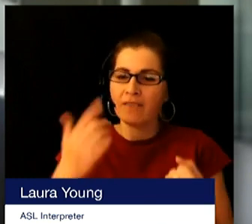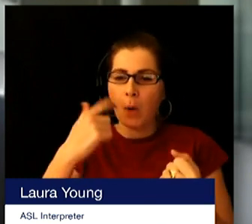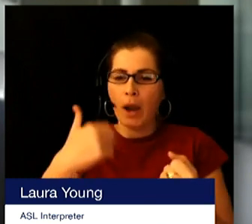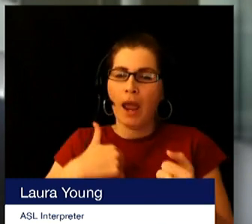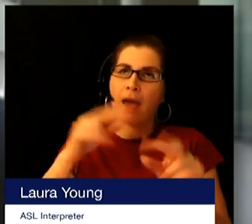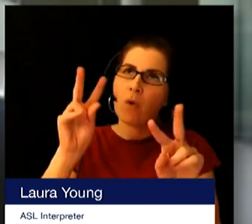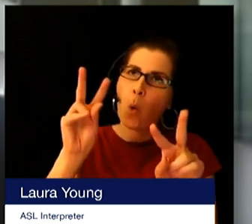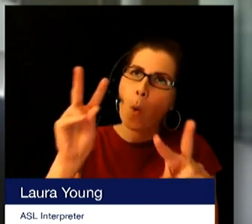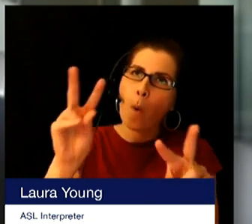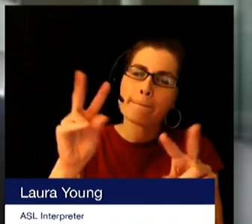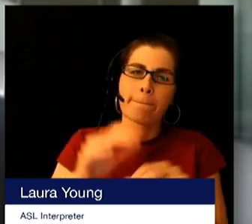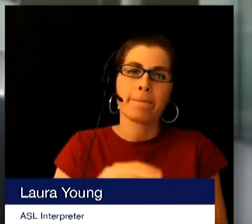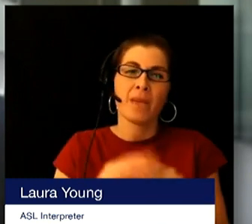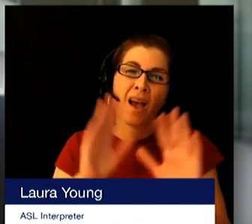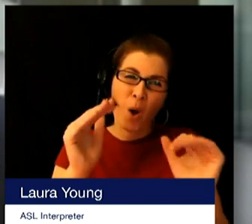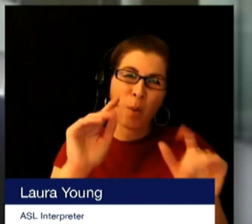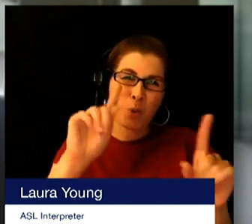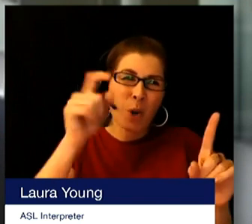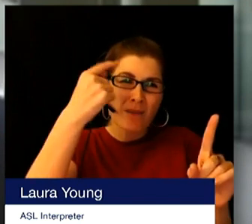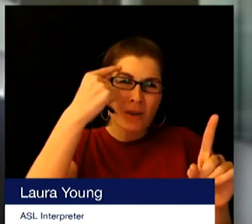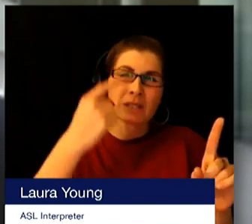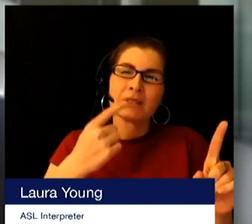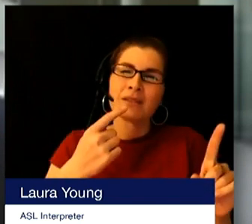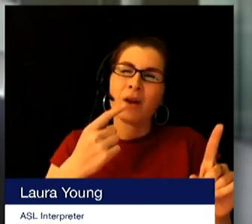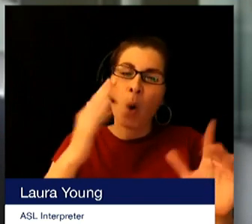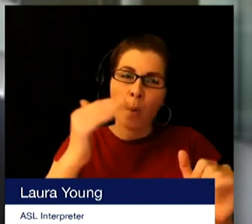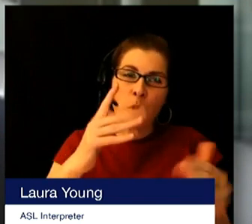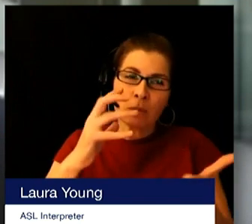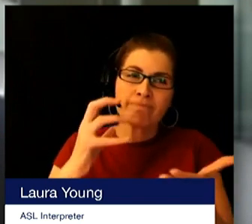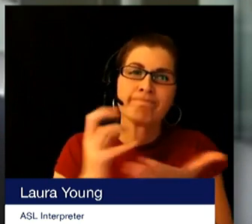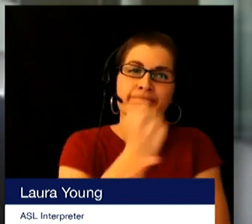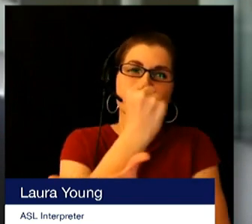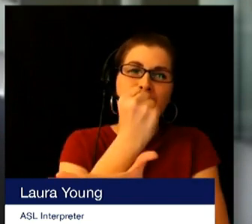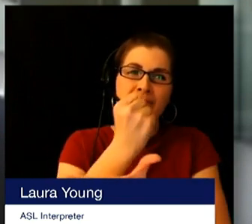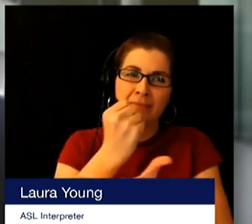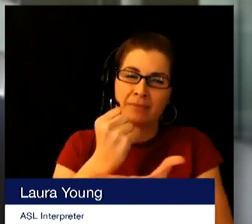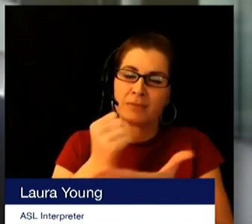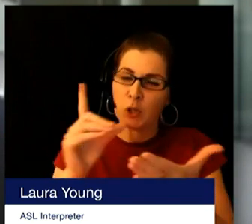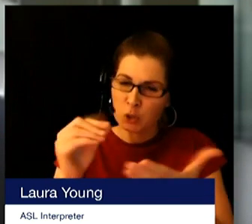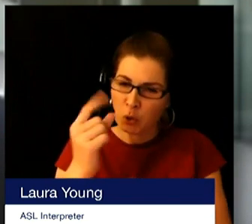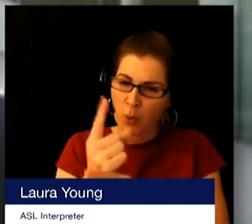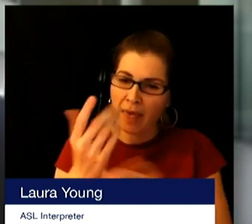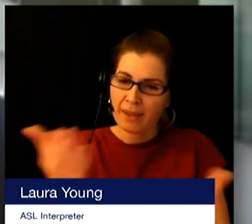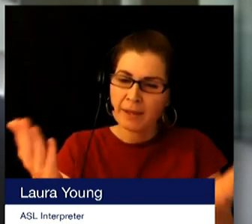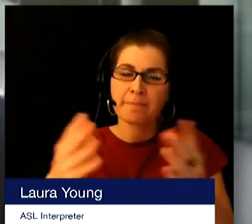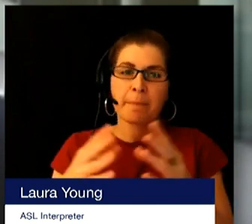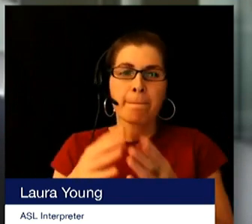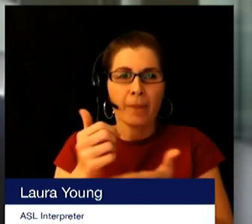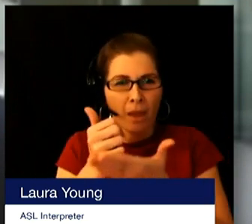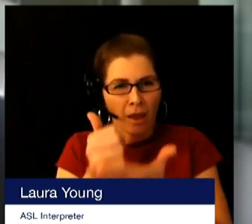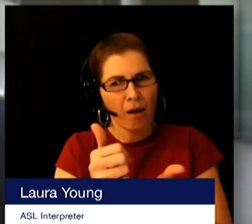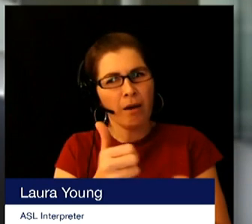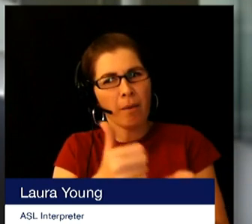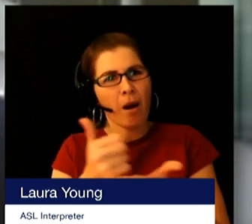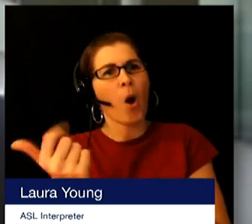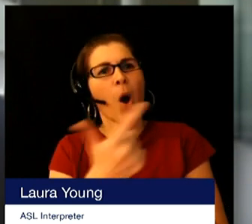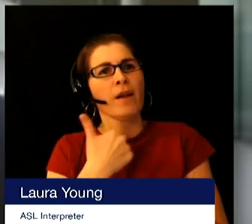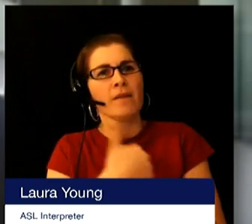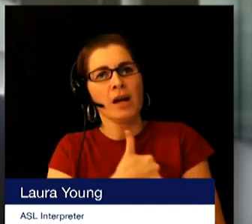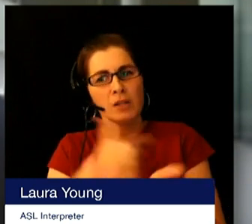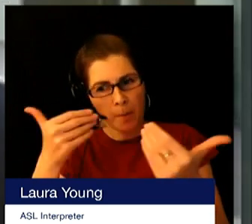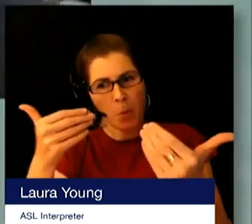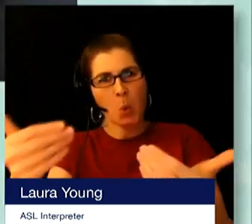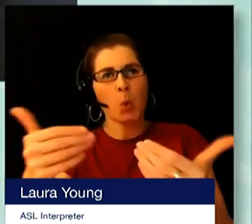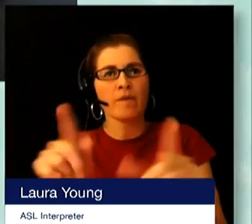I'm hoping that governors will take advantage of this opportunity in this moment and do the right thing to help all of us move forward as a